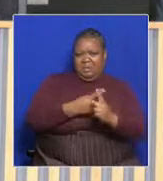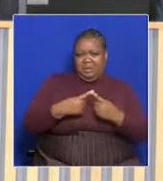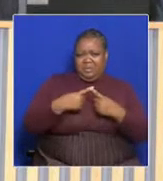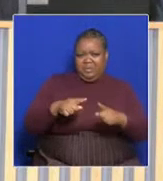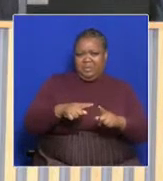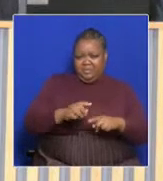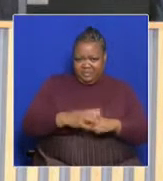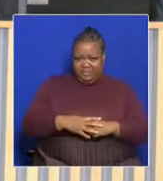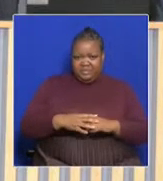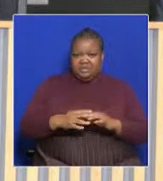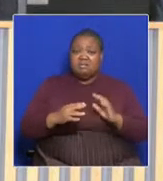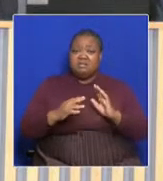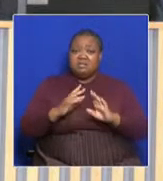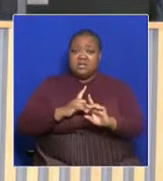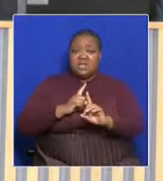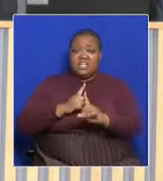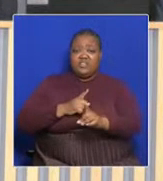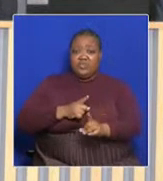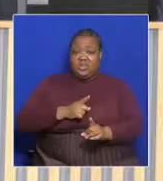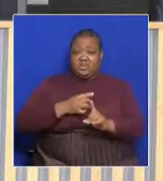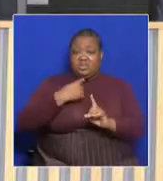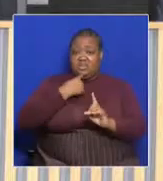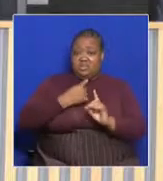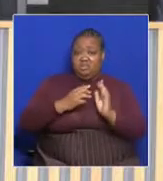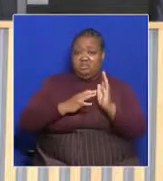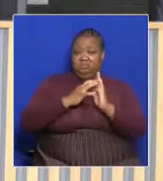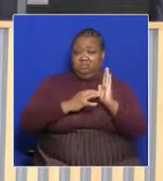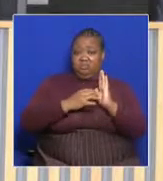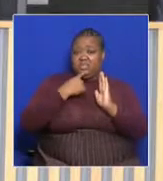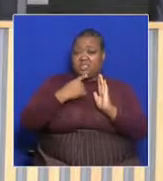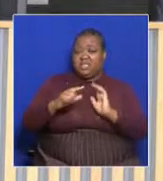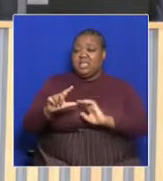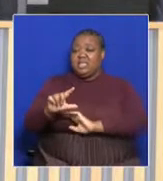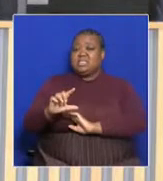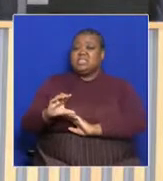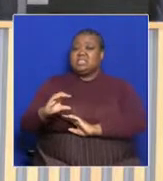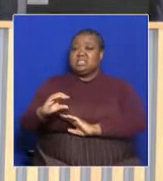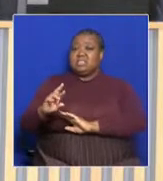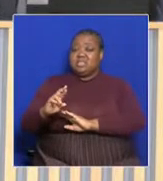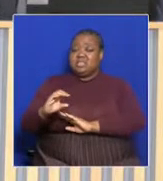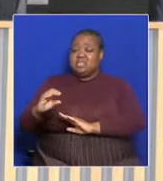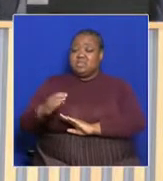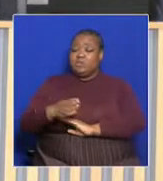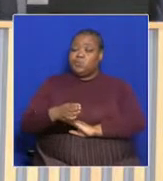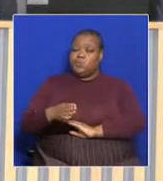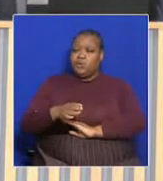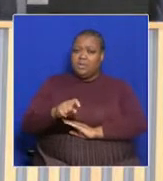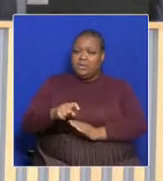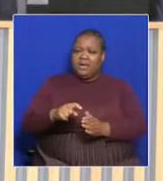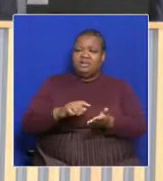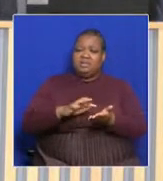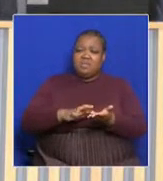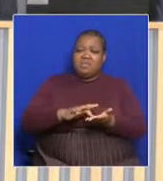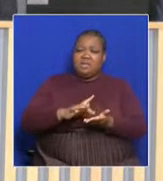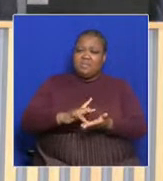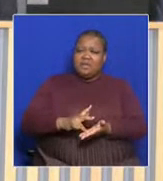say LCRC must be at the scene and they must take photos and fingerprints, whether they mess it up or